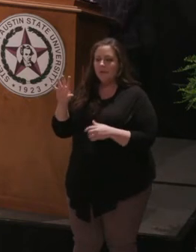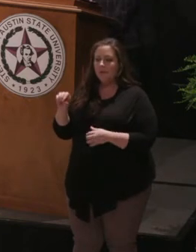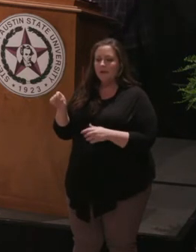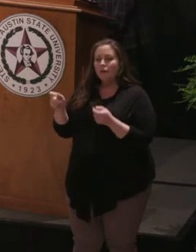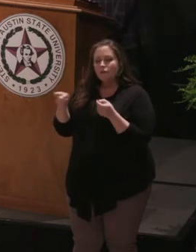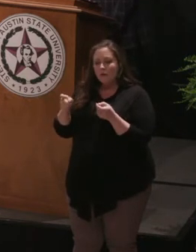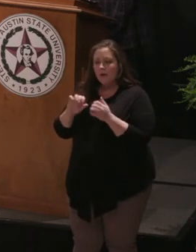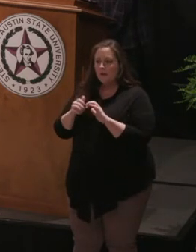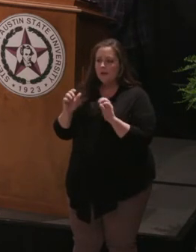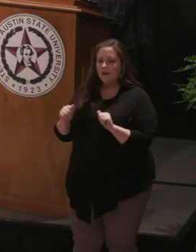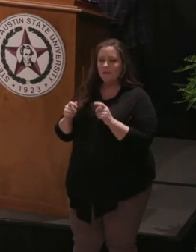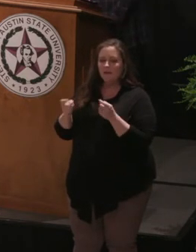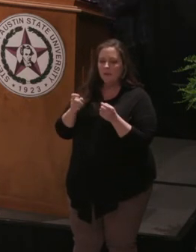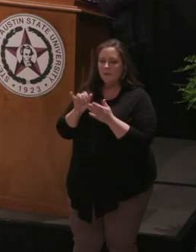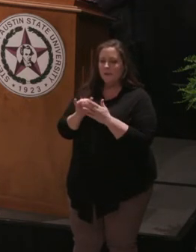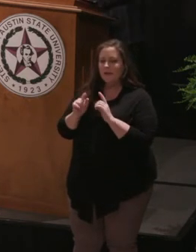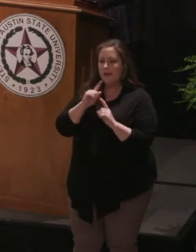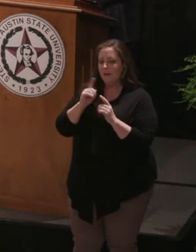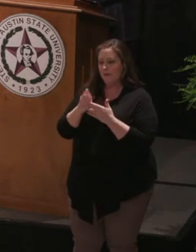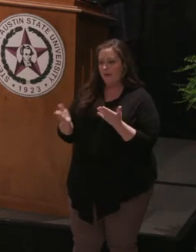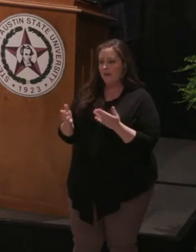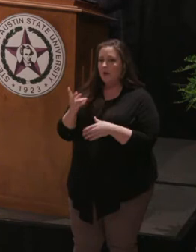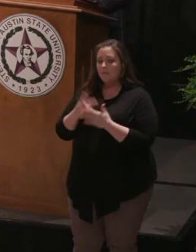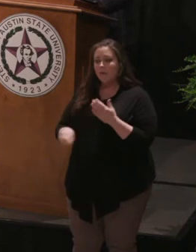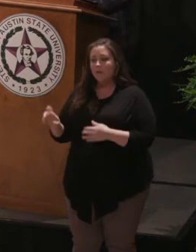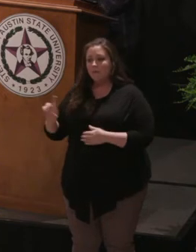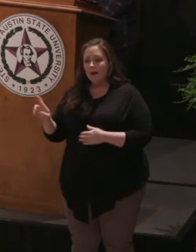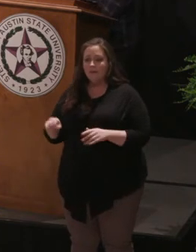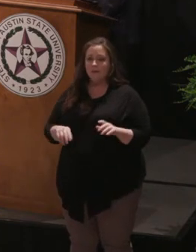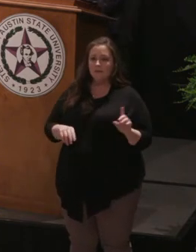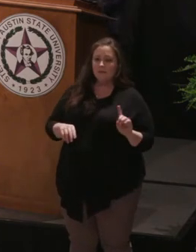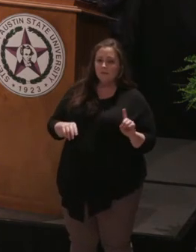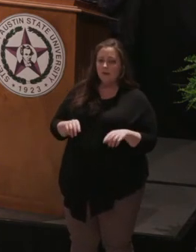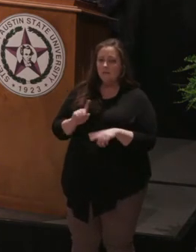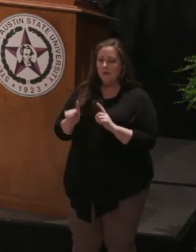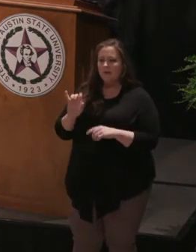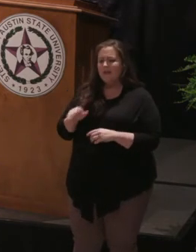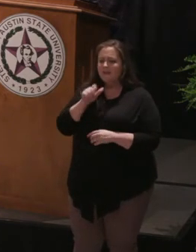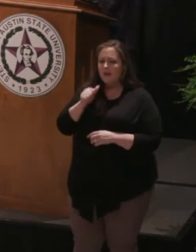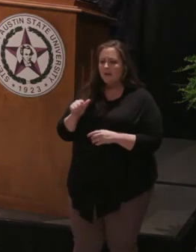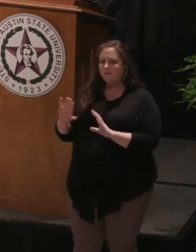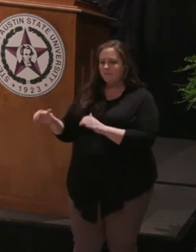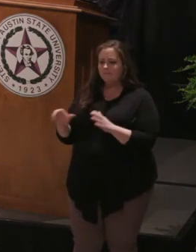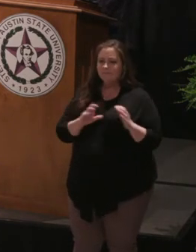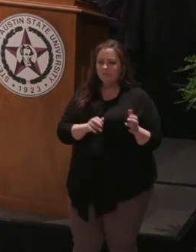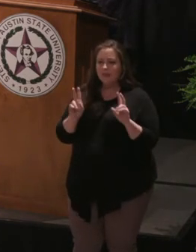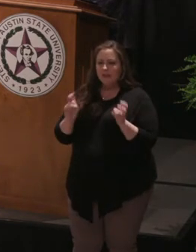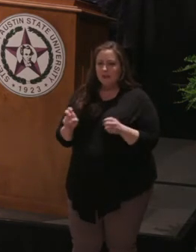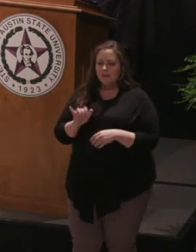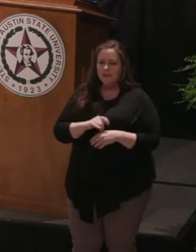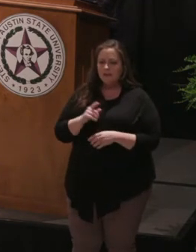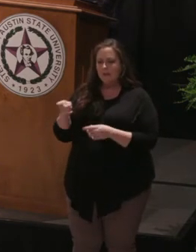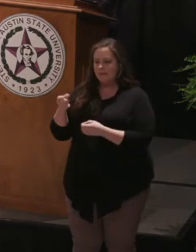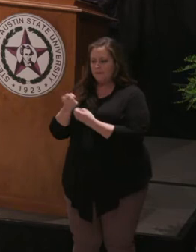the dialogue and the discussions of things, both to the right and the left. I mean, to me, this is really not a partisan issue. It's not, oh, it's you have to be this side with